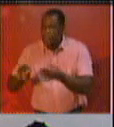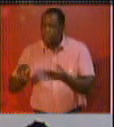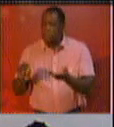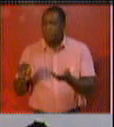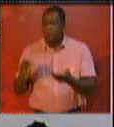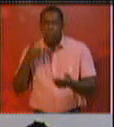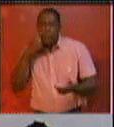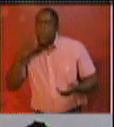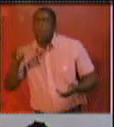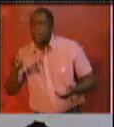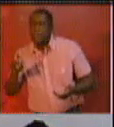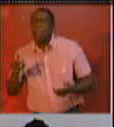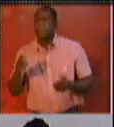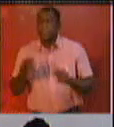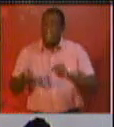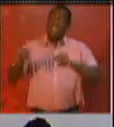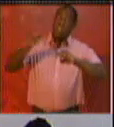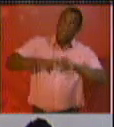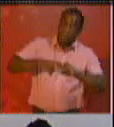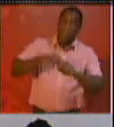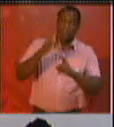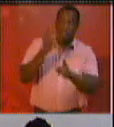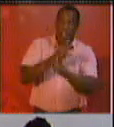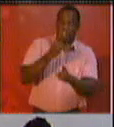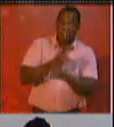of drugs or alcohol?